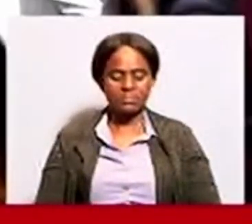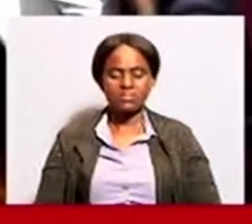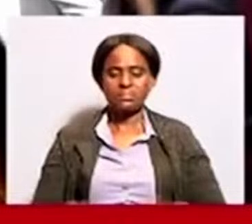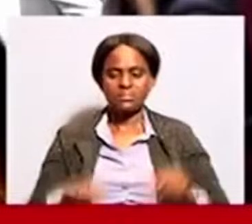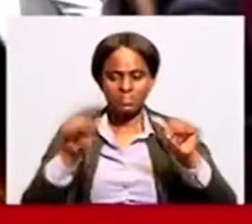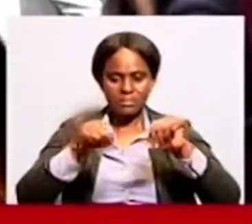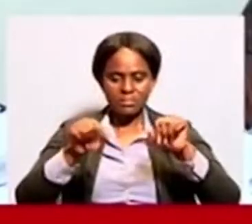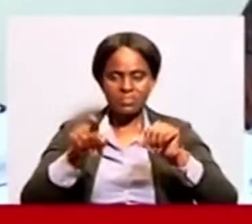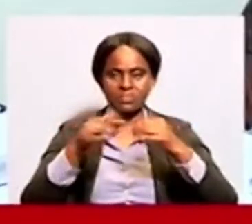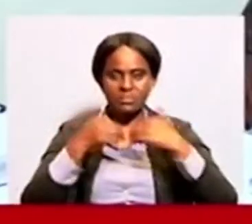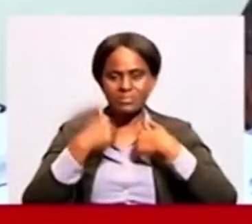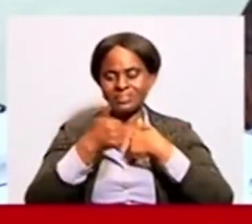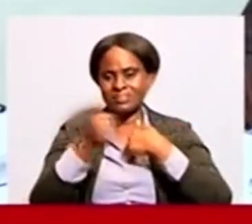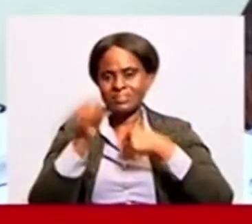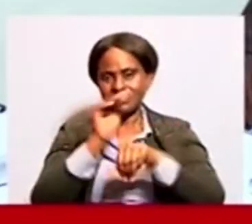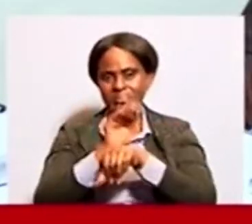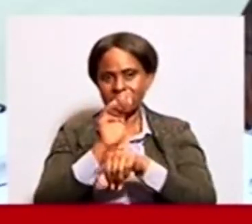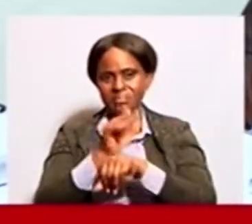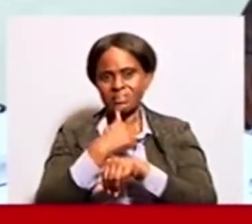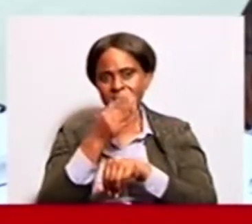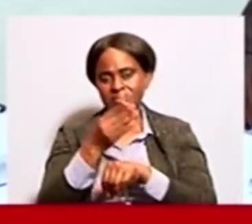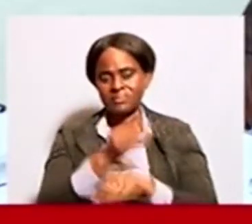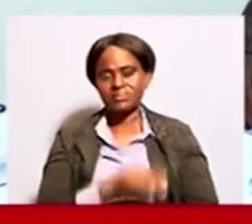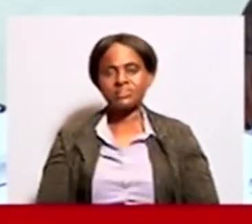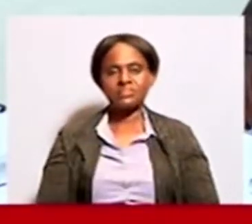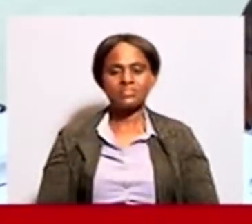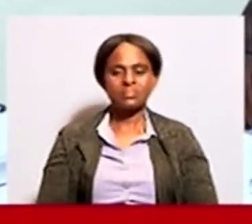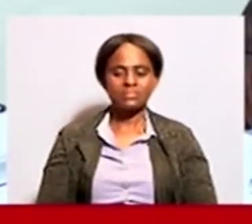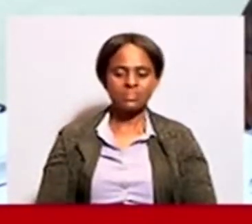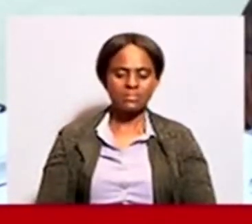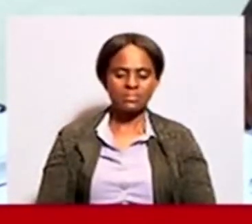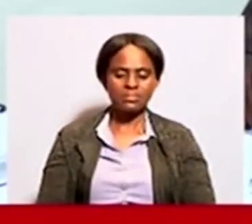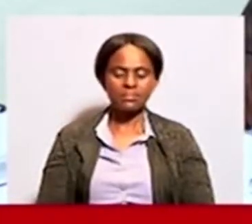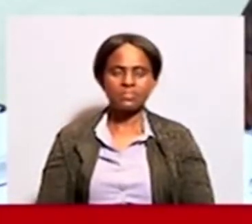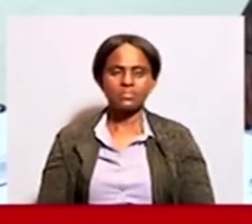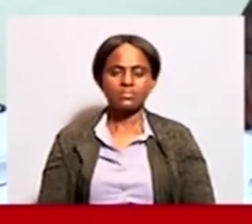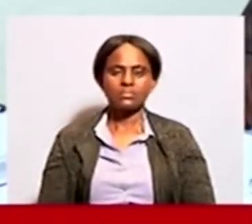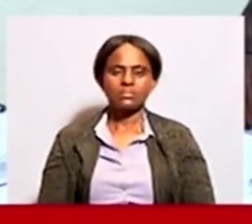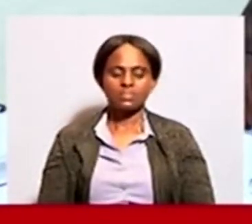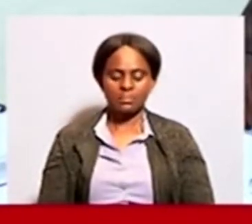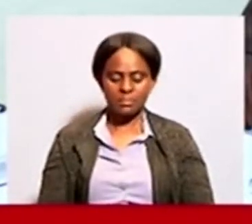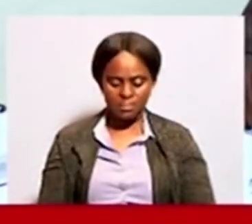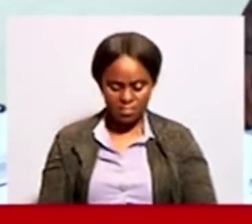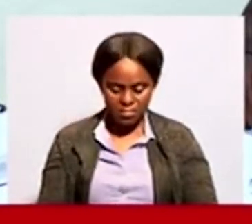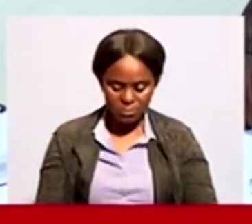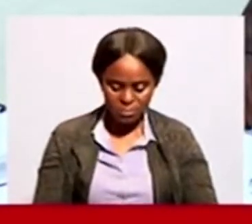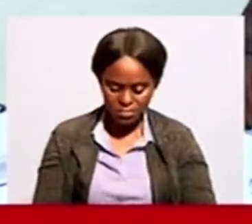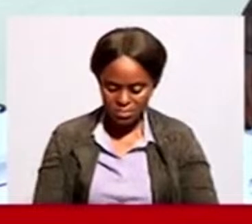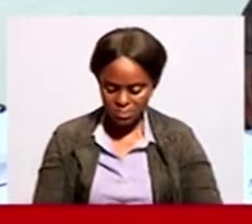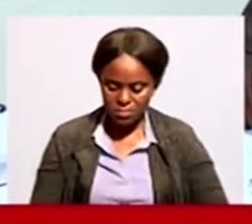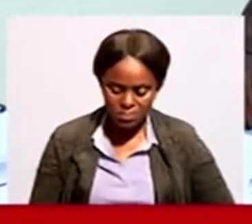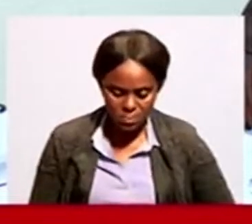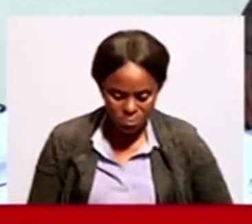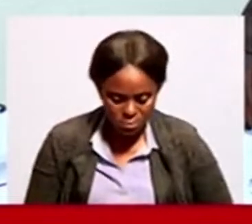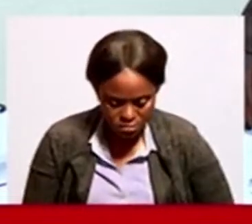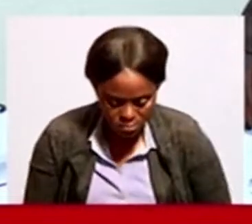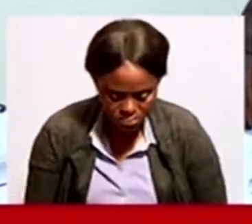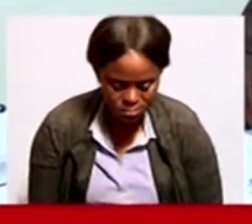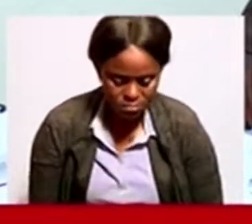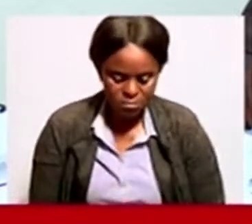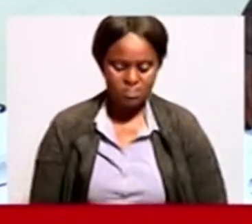Auditors, do you have any comment? Do you have any comment, auditors? Not as, all